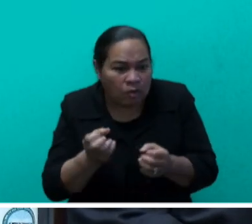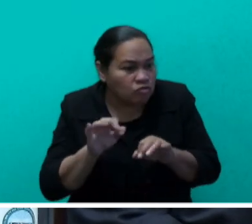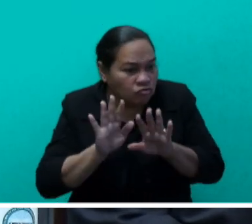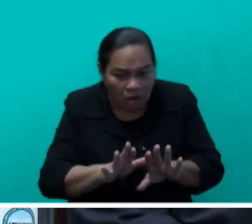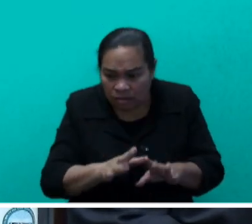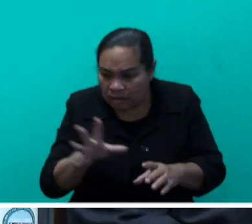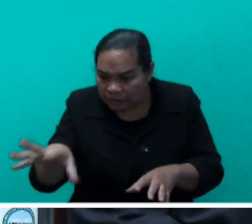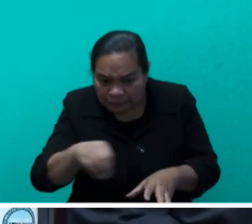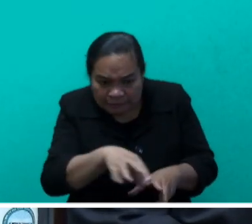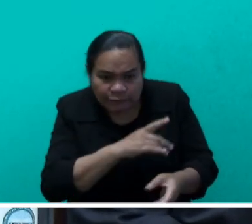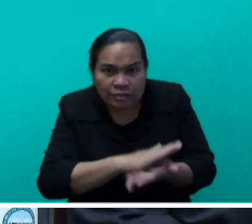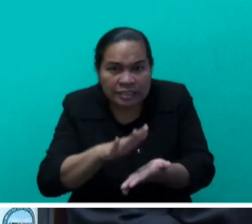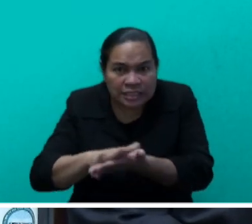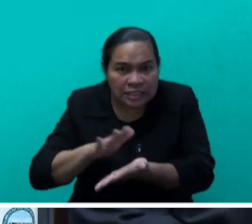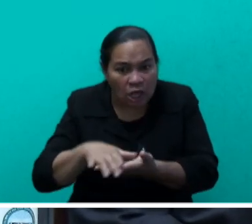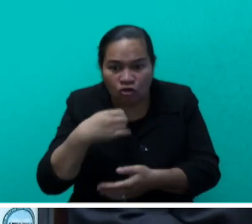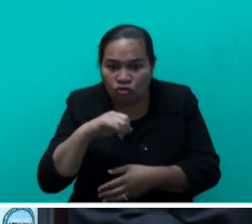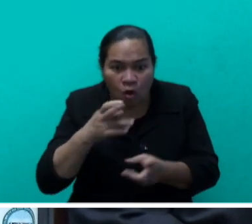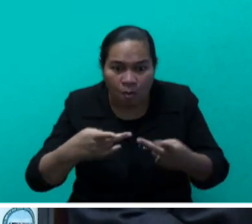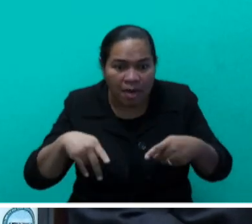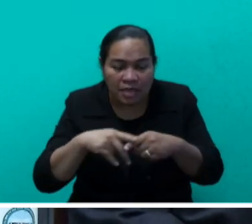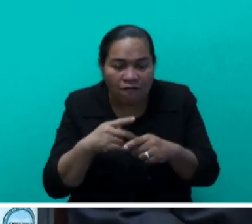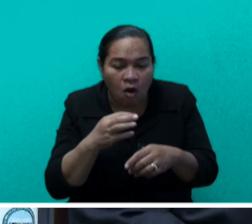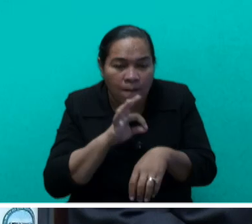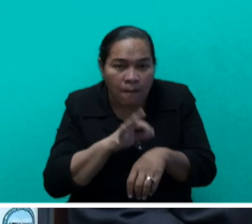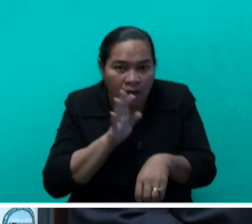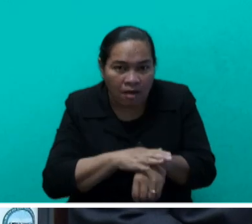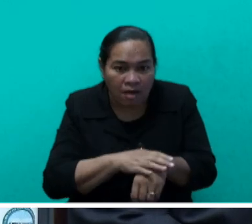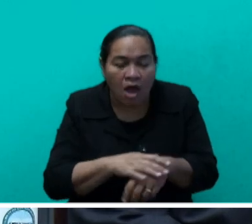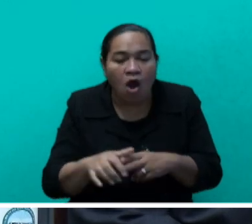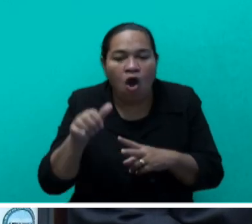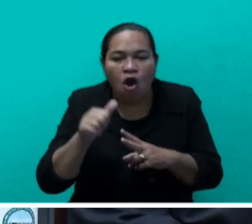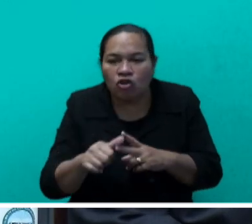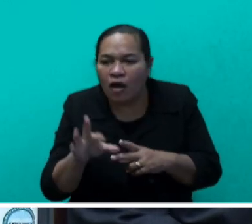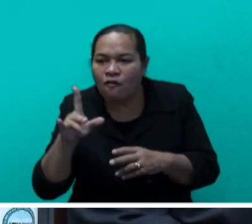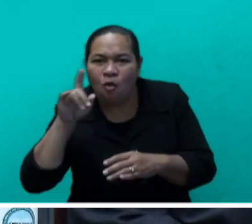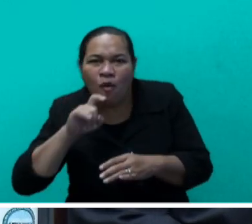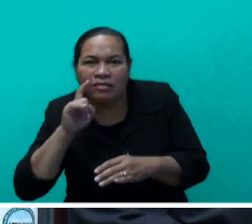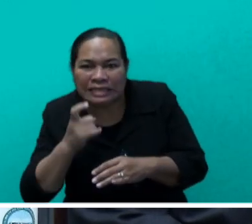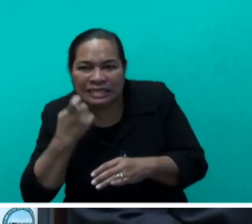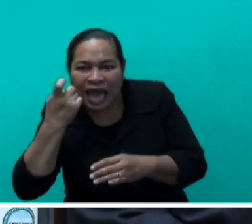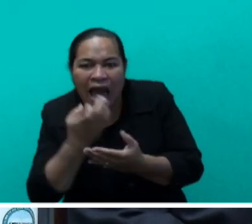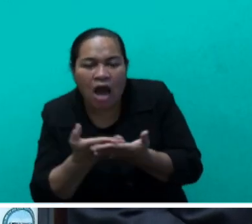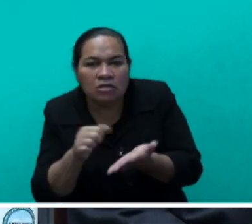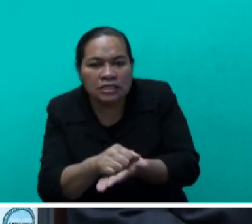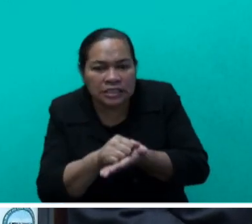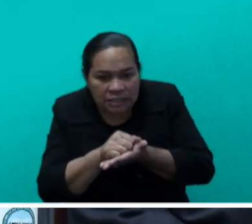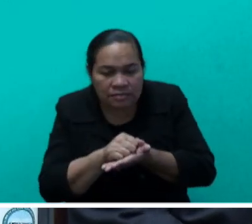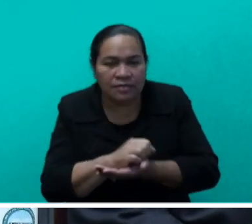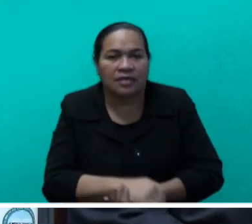boiling drinking water, and proper wash process, which is water, sanitation, and hygiene. The